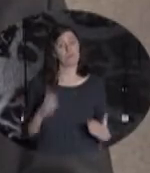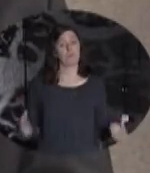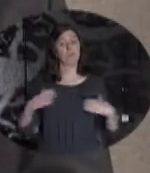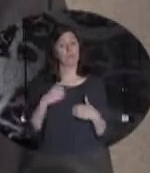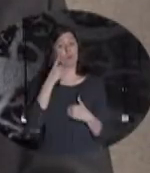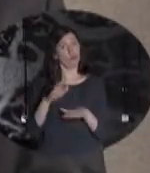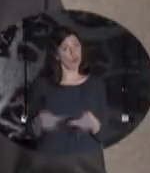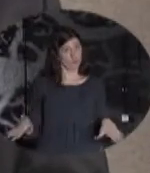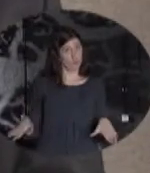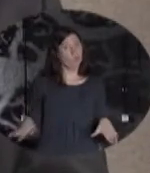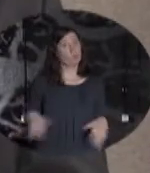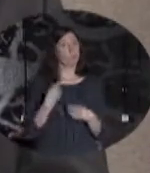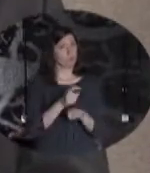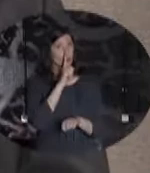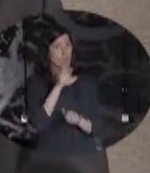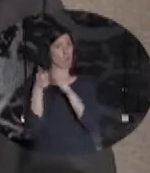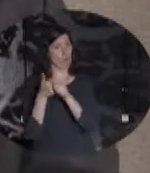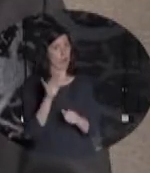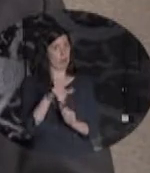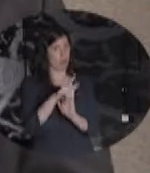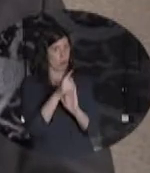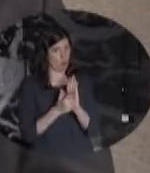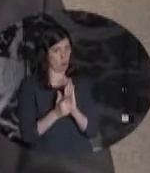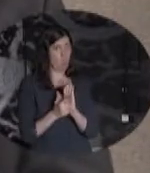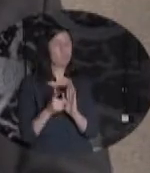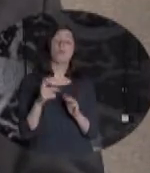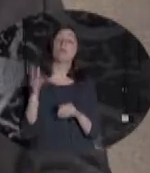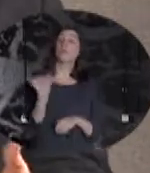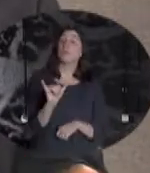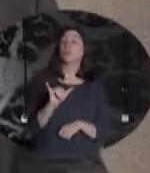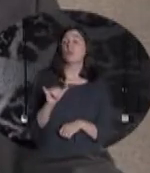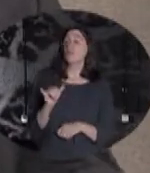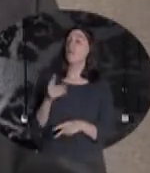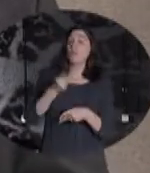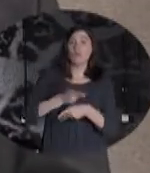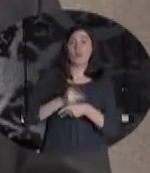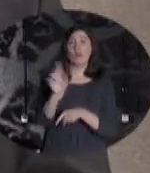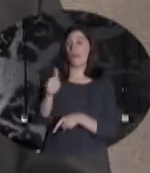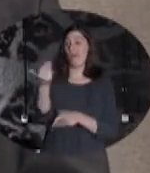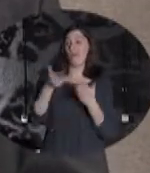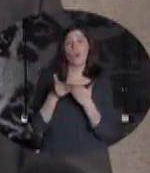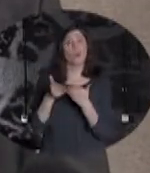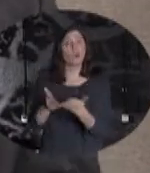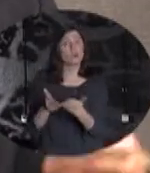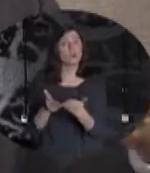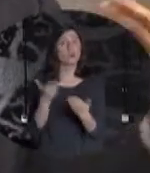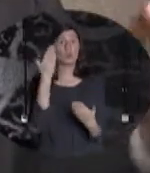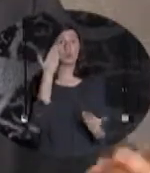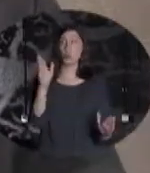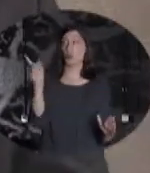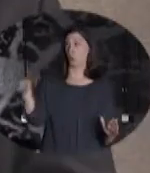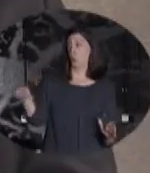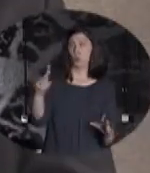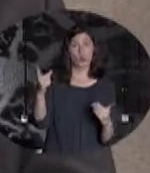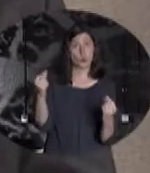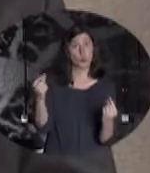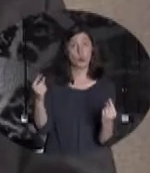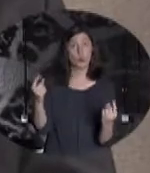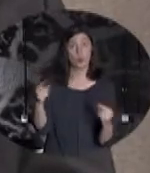regard. And also be mindful of other boaters. You know, the same way that you're mindful of other drivers on the road, you don't know what the person in that other boat is